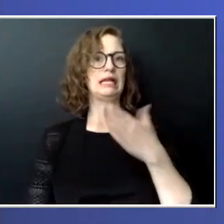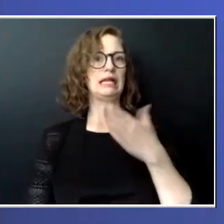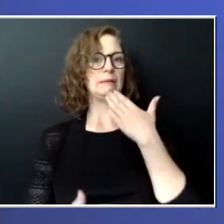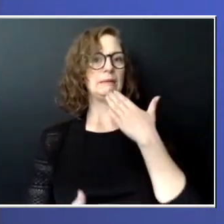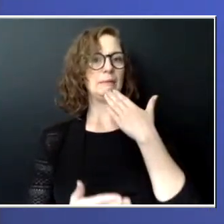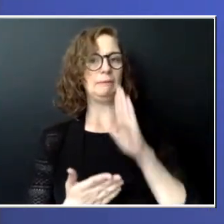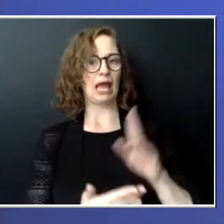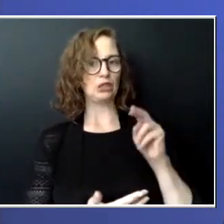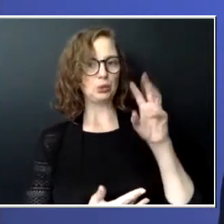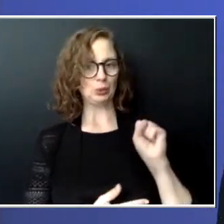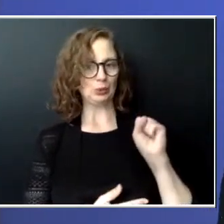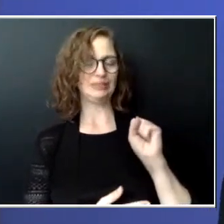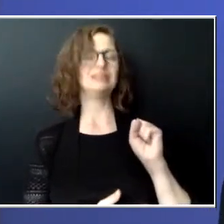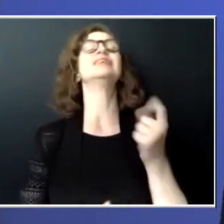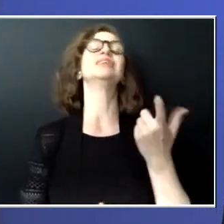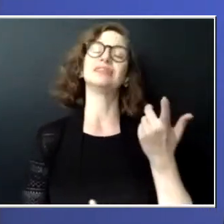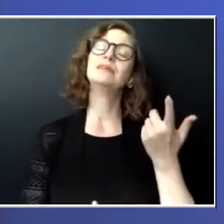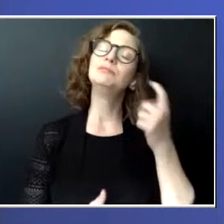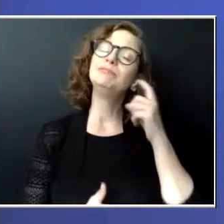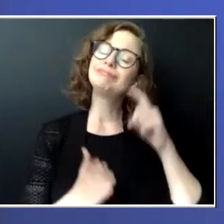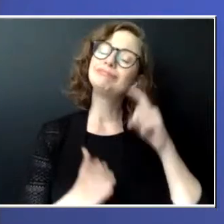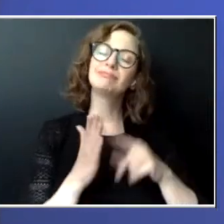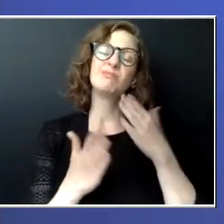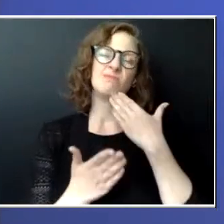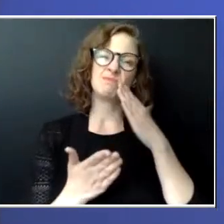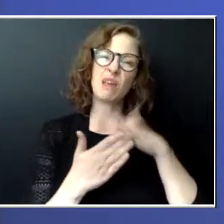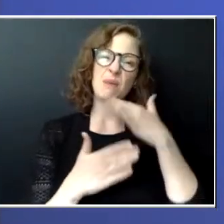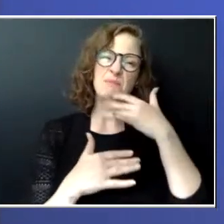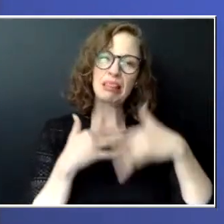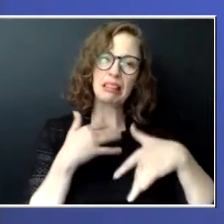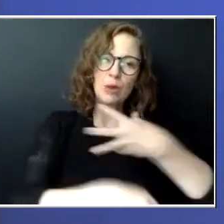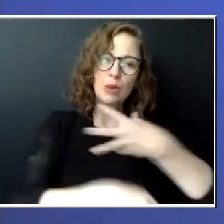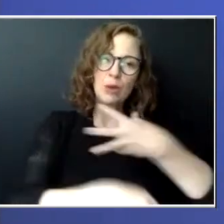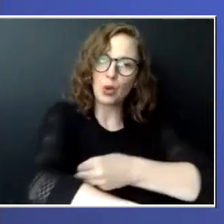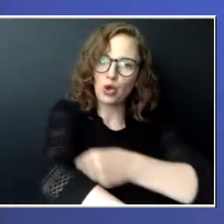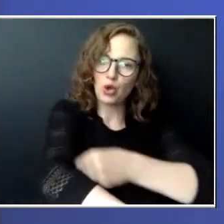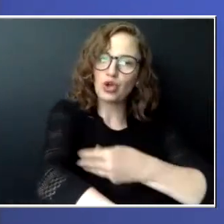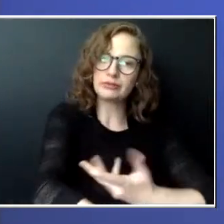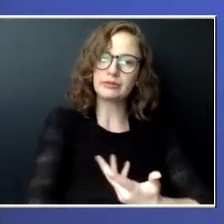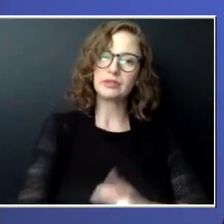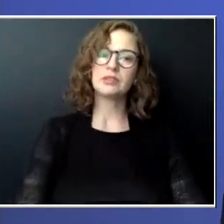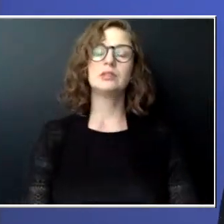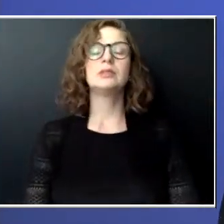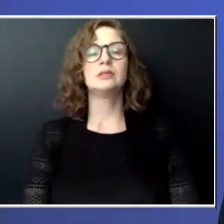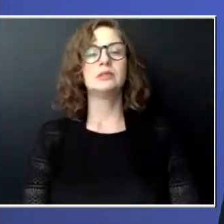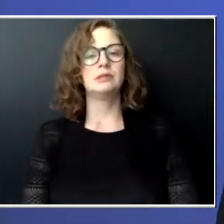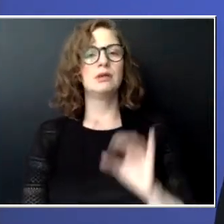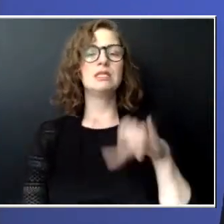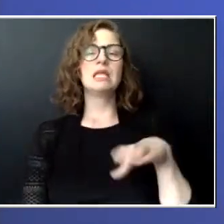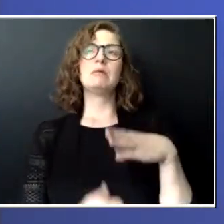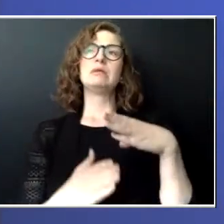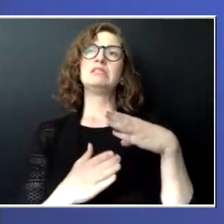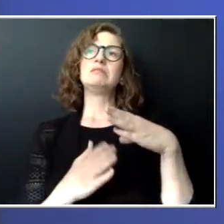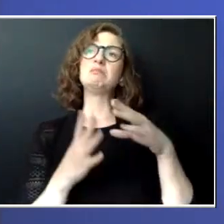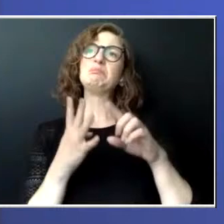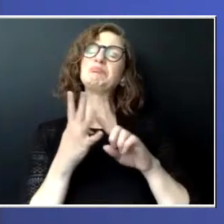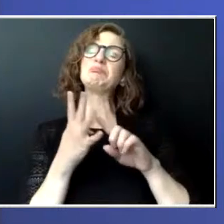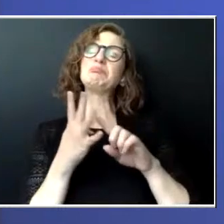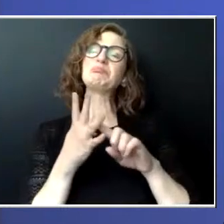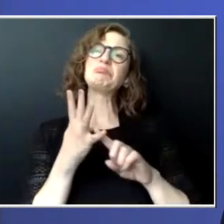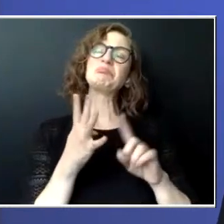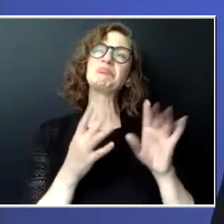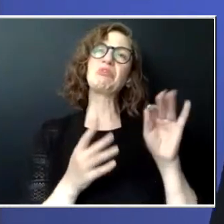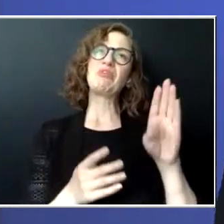point, and then over a course of a couple weeks or so, that was at the end of February, or sorry, that was 2022,